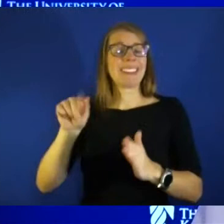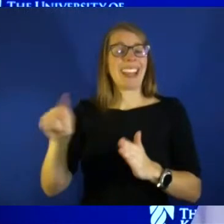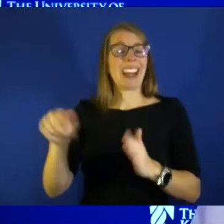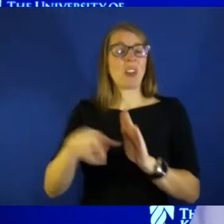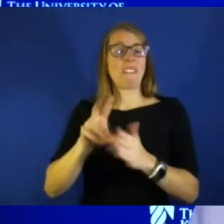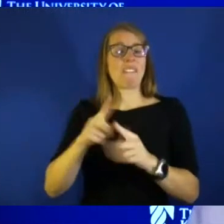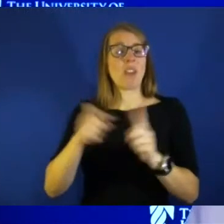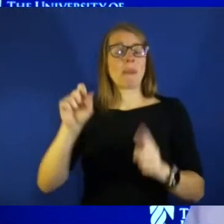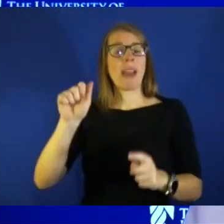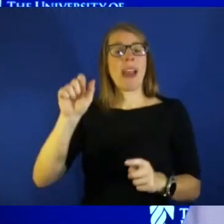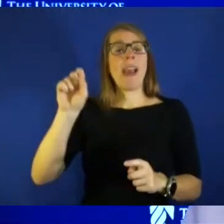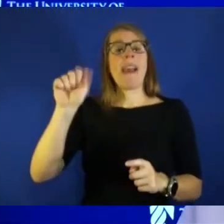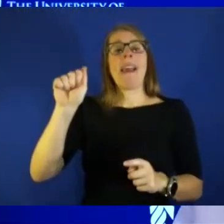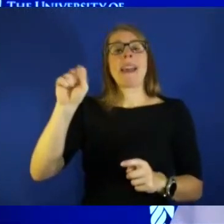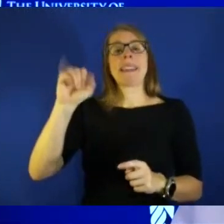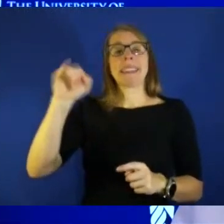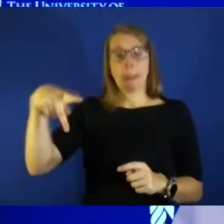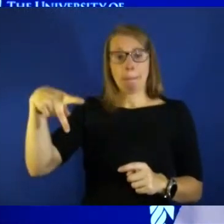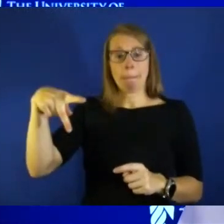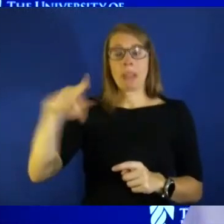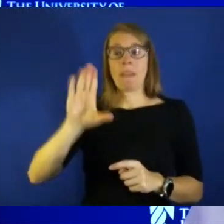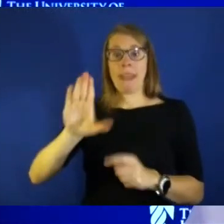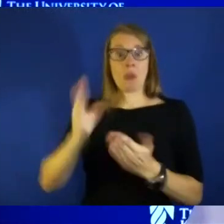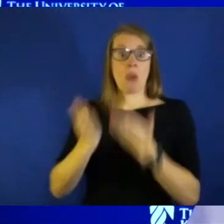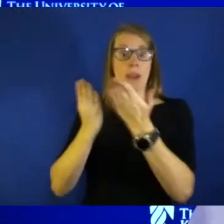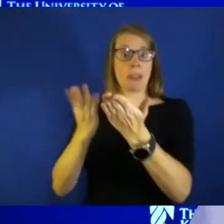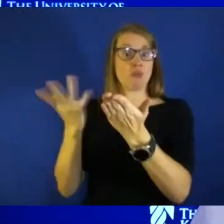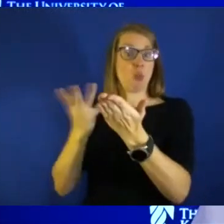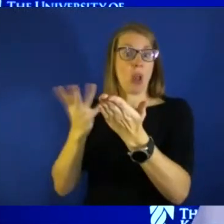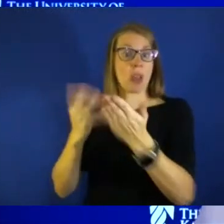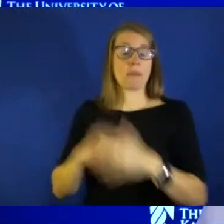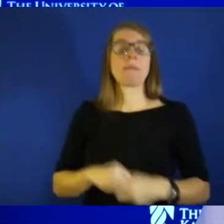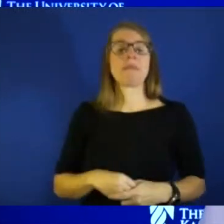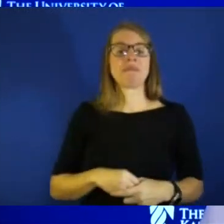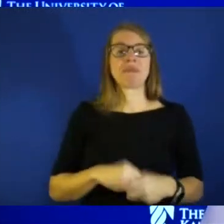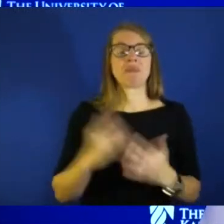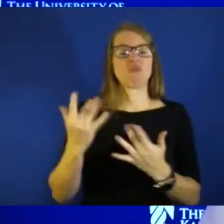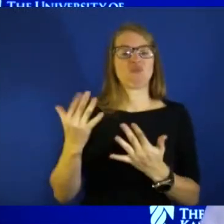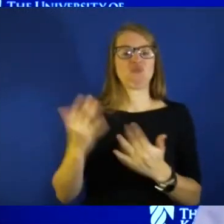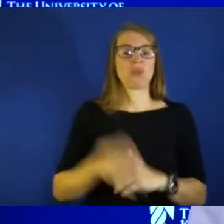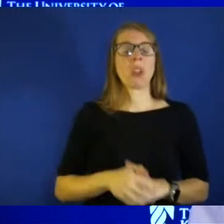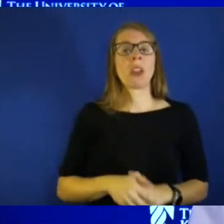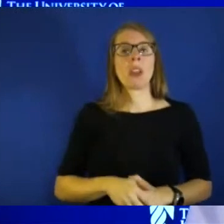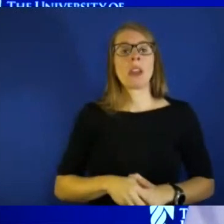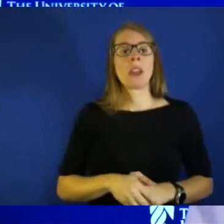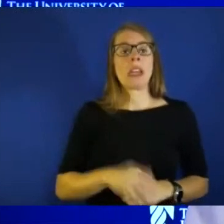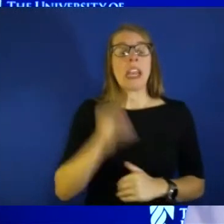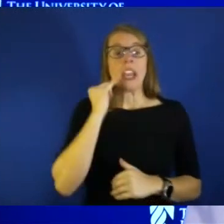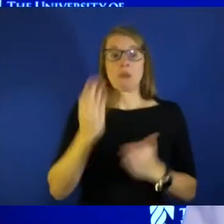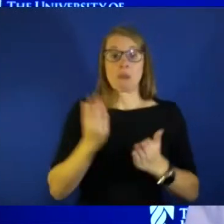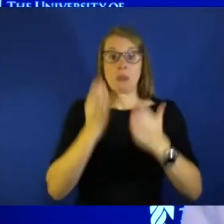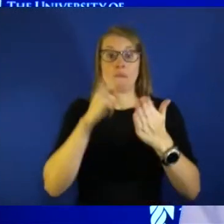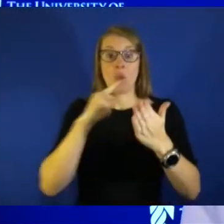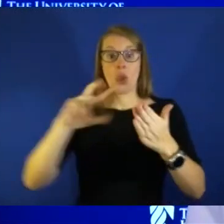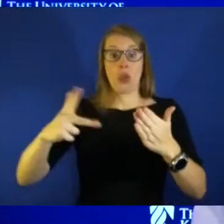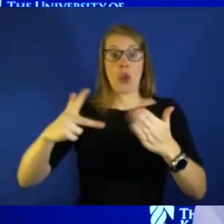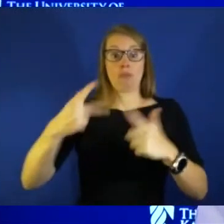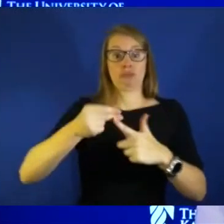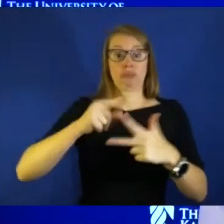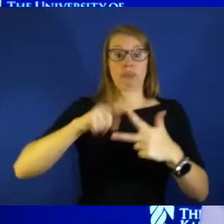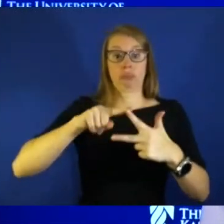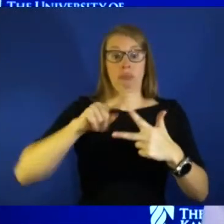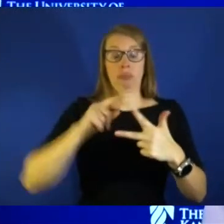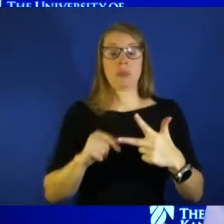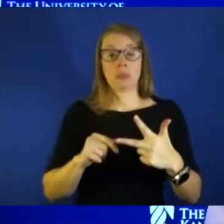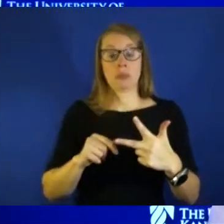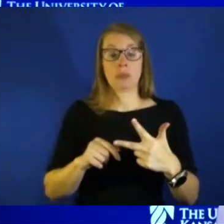see what their recommendations are. If there is recommendation for booster, obviously you will be,